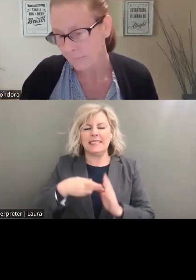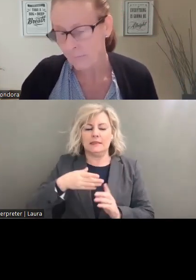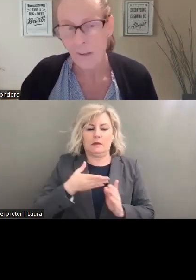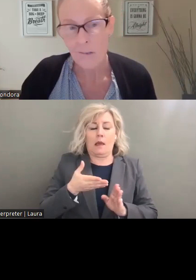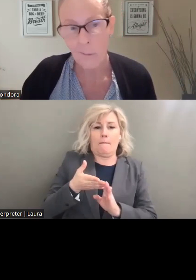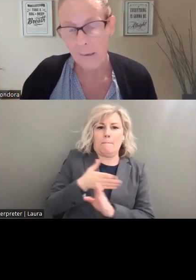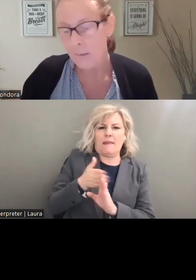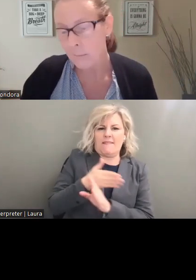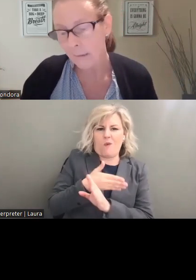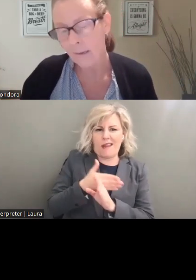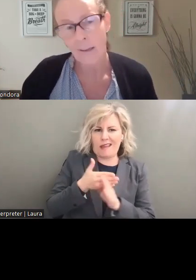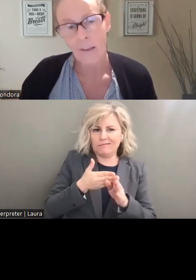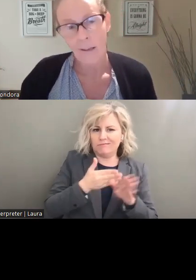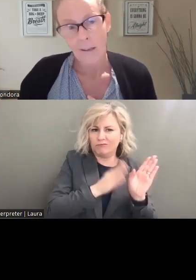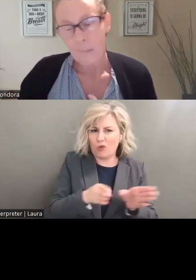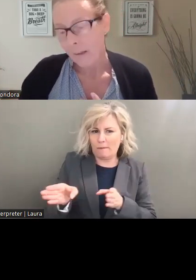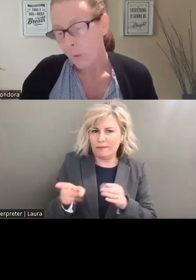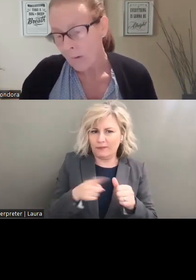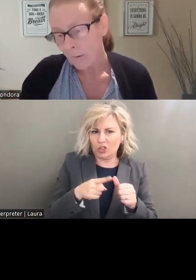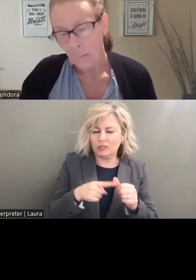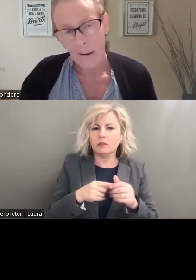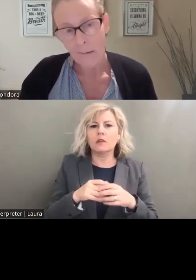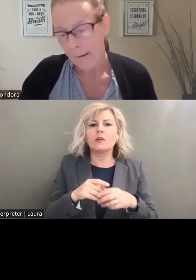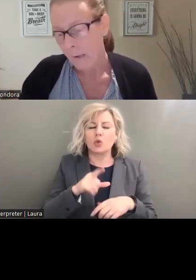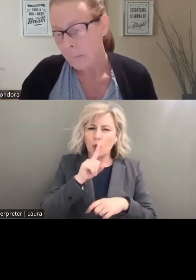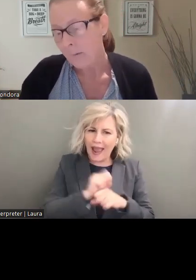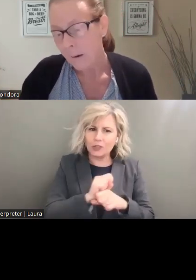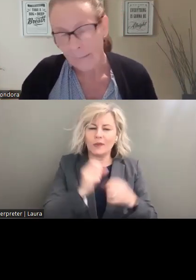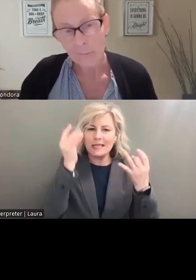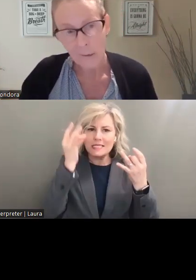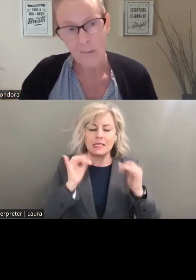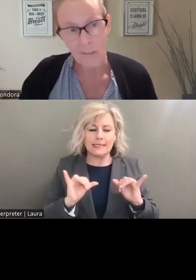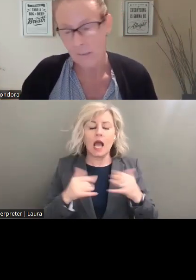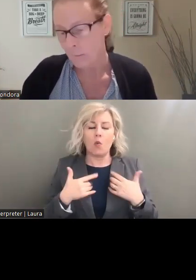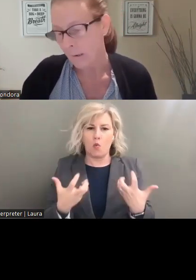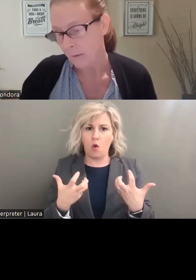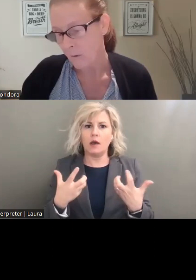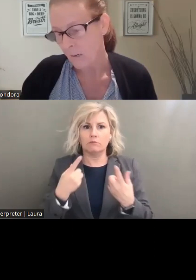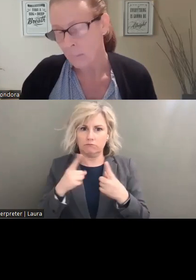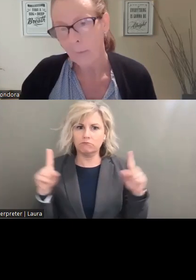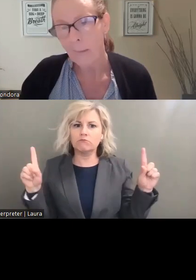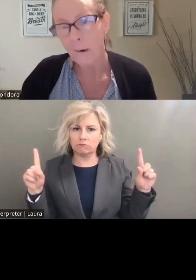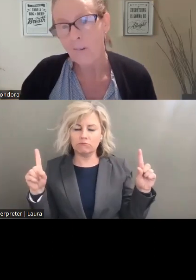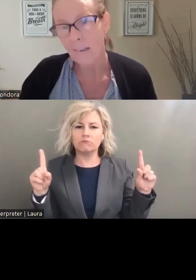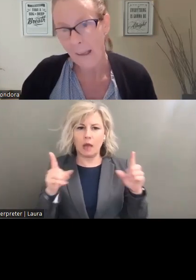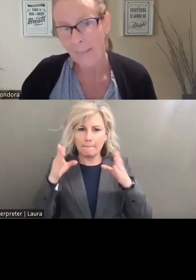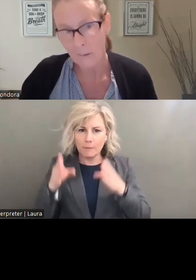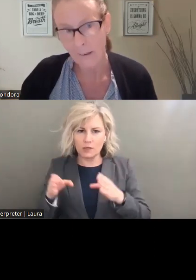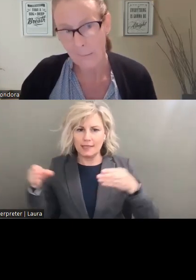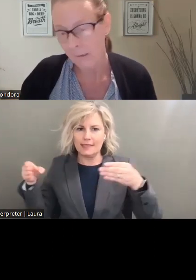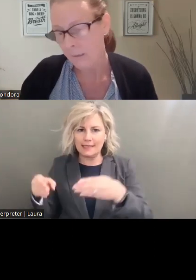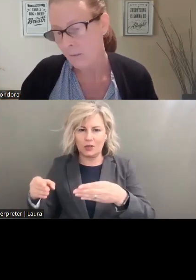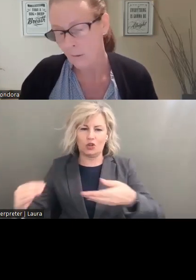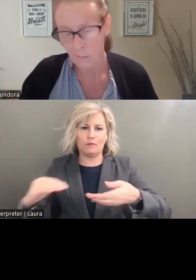preparation so that you're really being thoughtful about creating a productive person-centered partnership with the person and